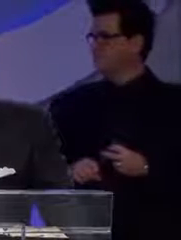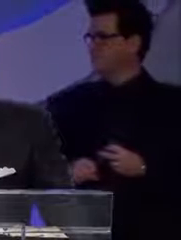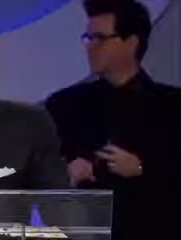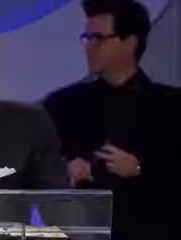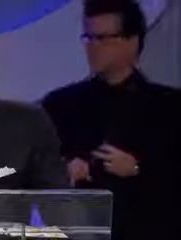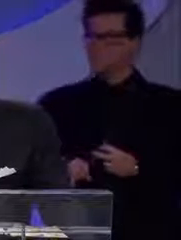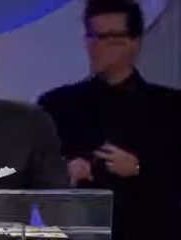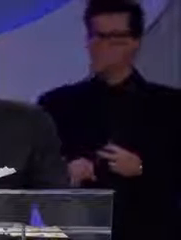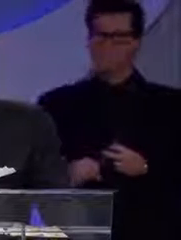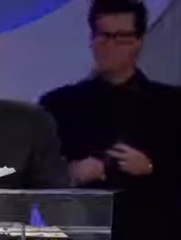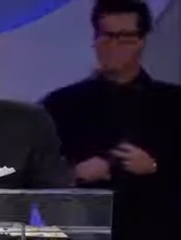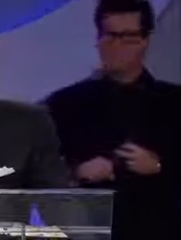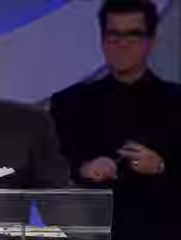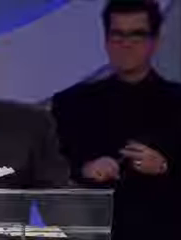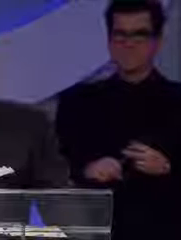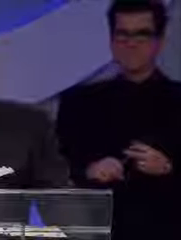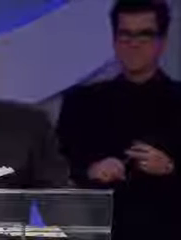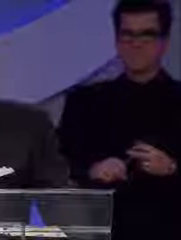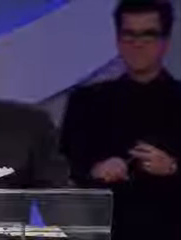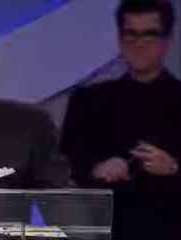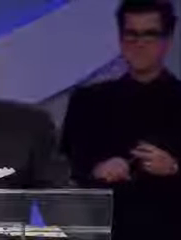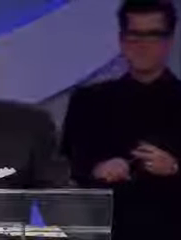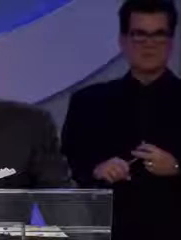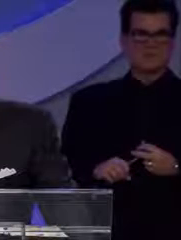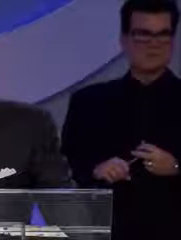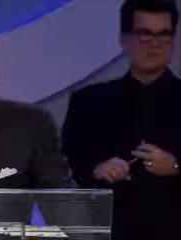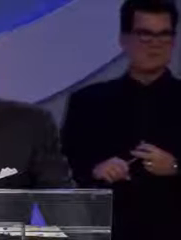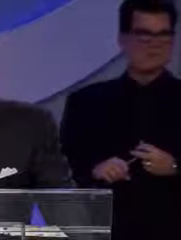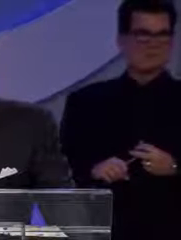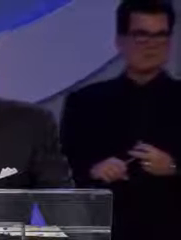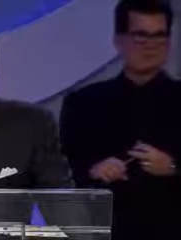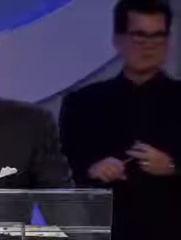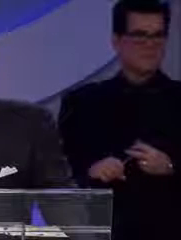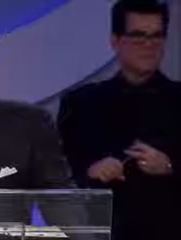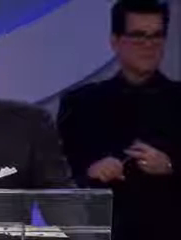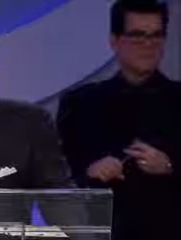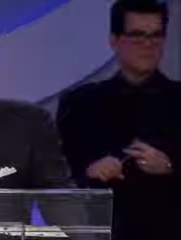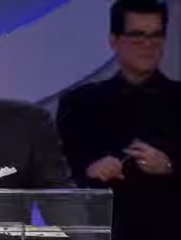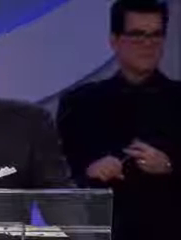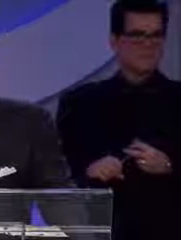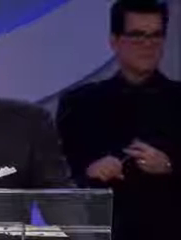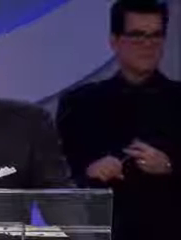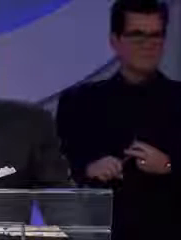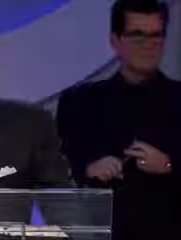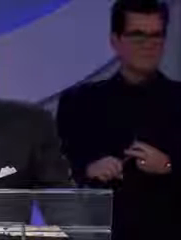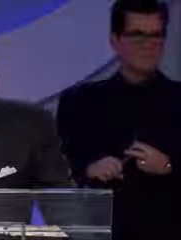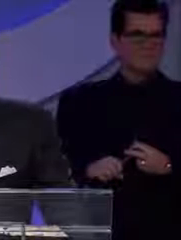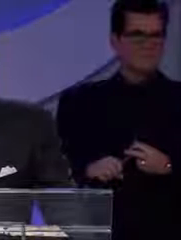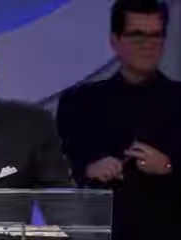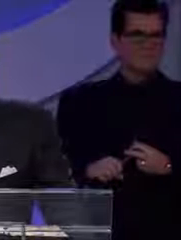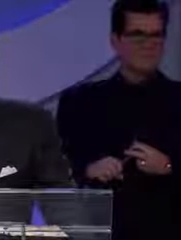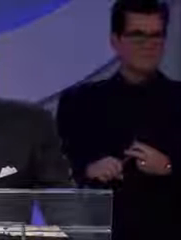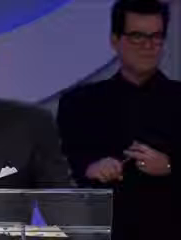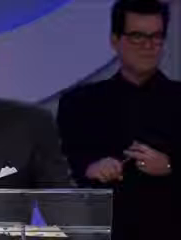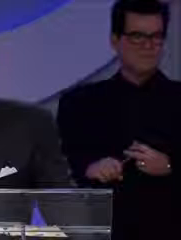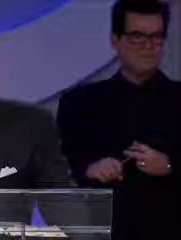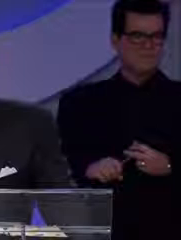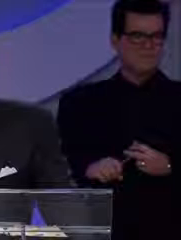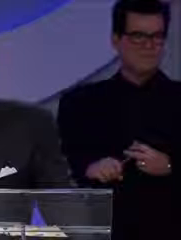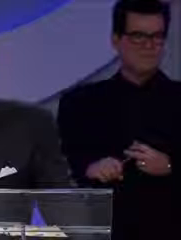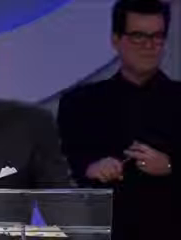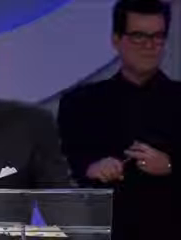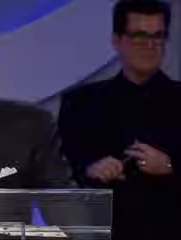This people's heart is waxed gross. Their ears are dull of hearing, and